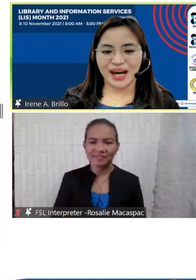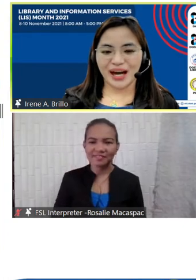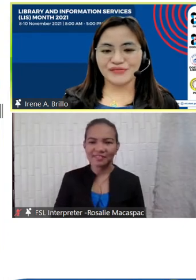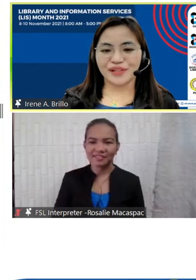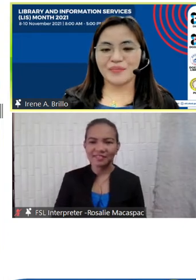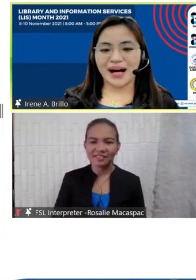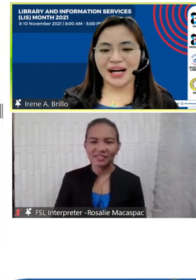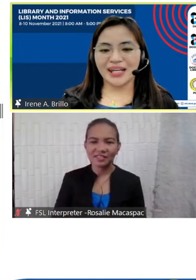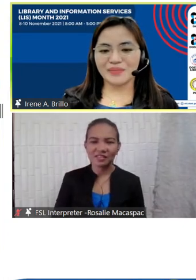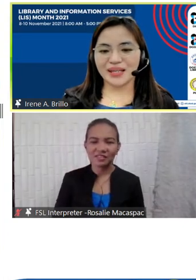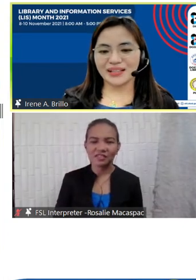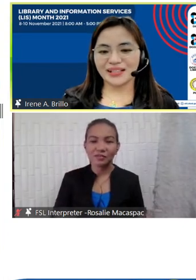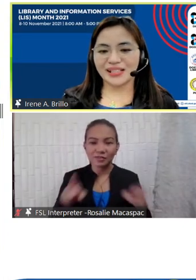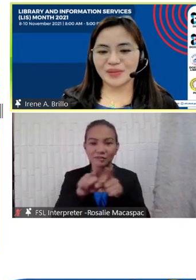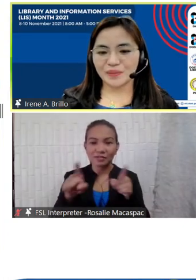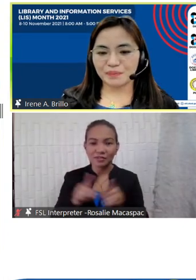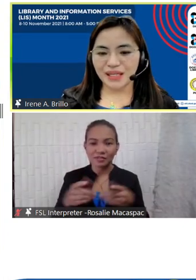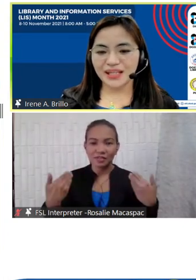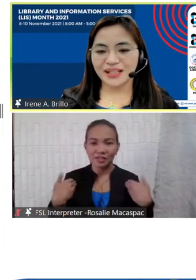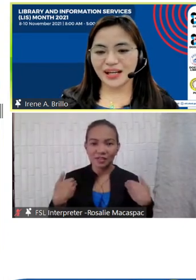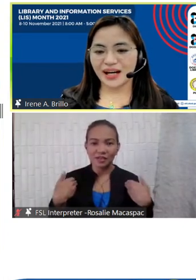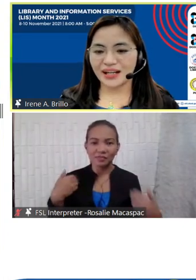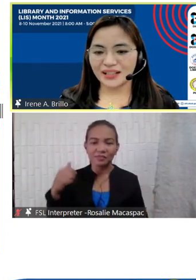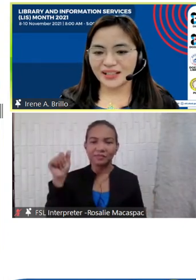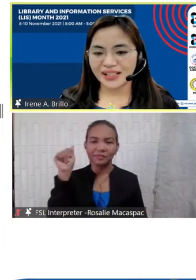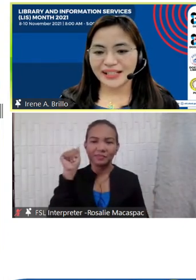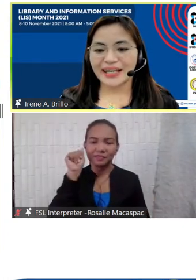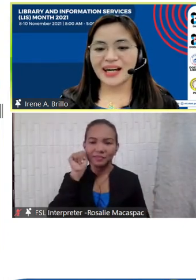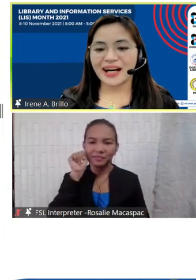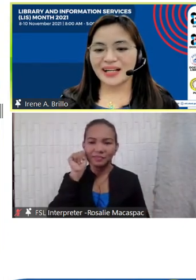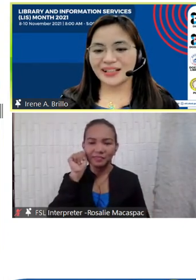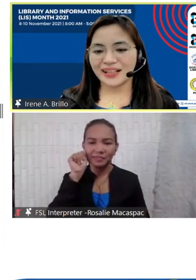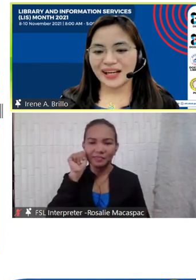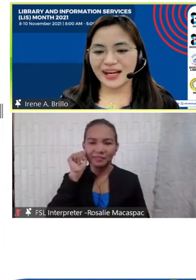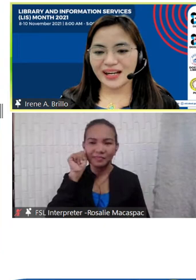We have from Ana Beatrice P.